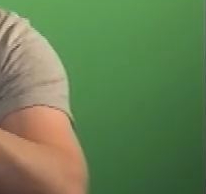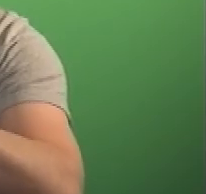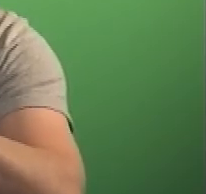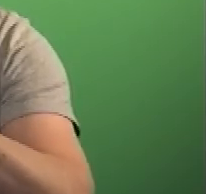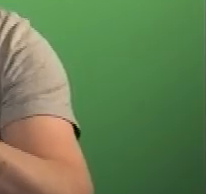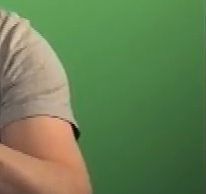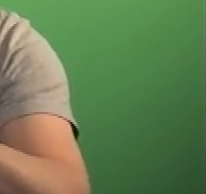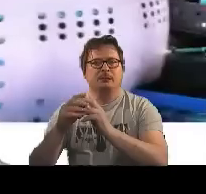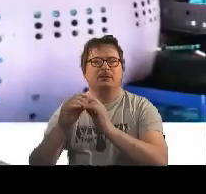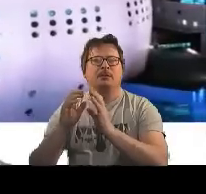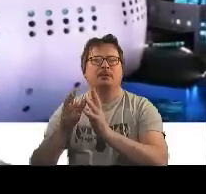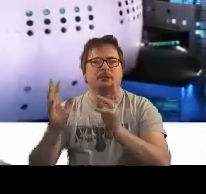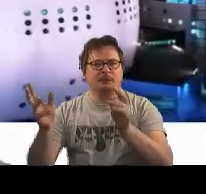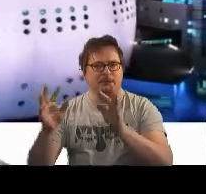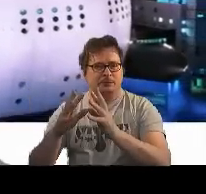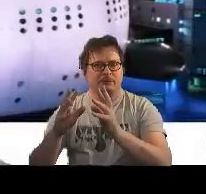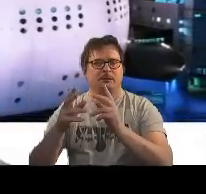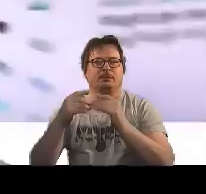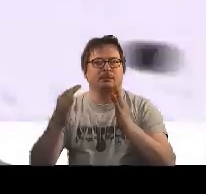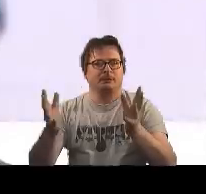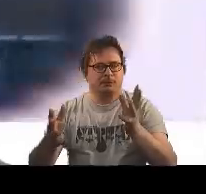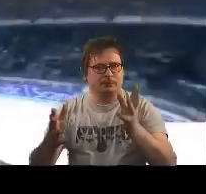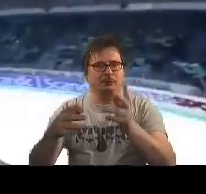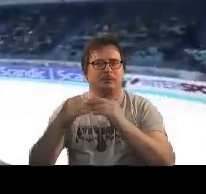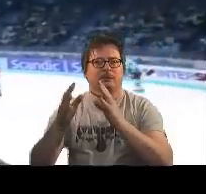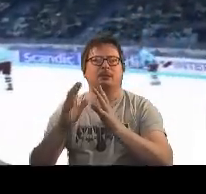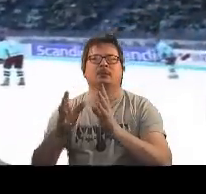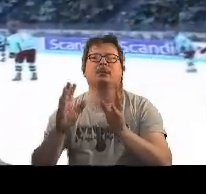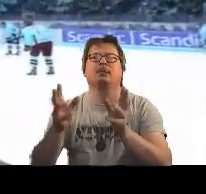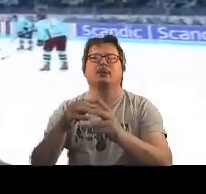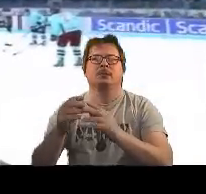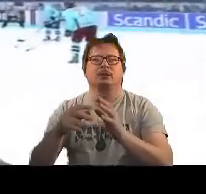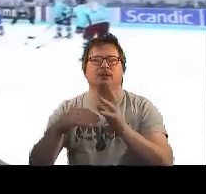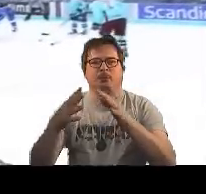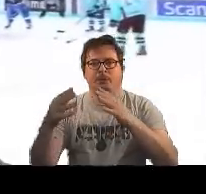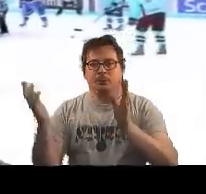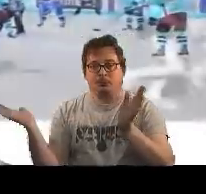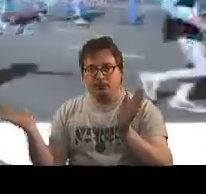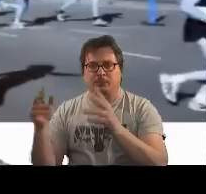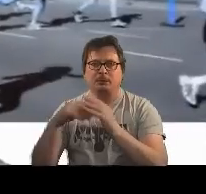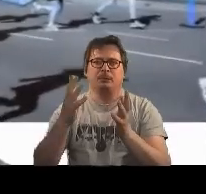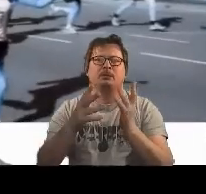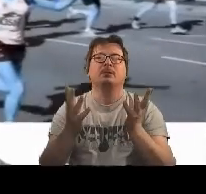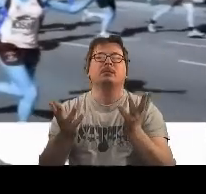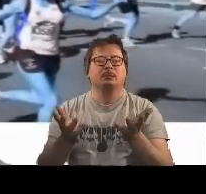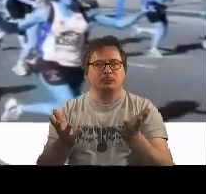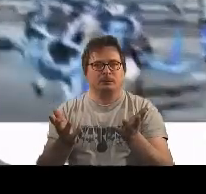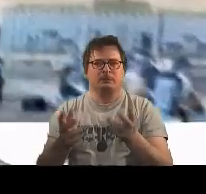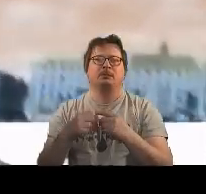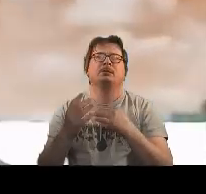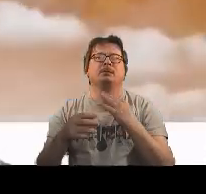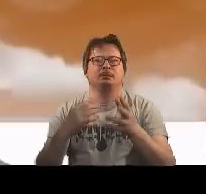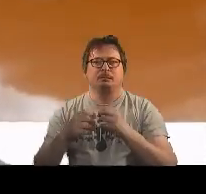have a production, live production, we can superimpose him using Chroma Key technology and the VidBlaster software to